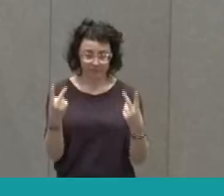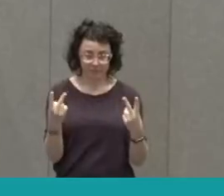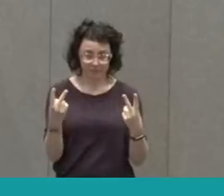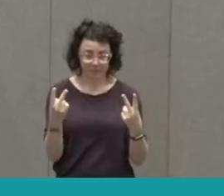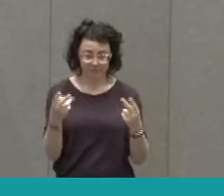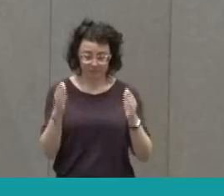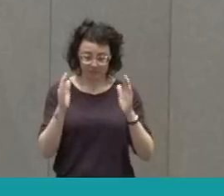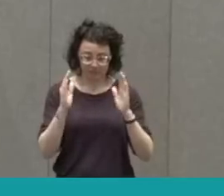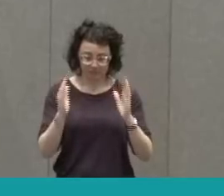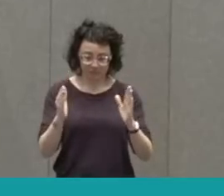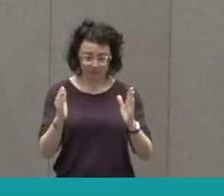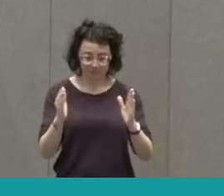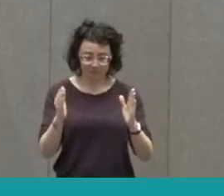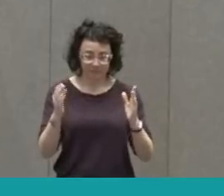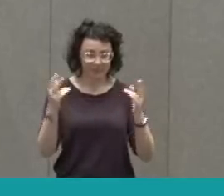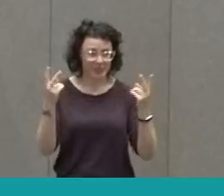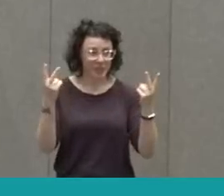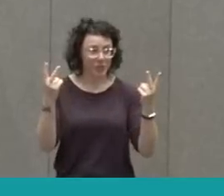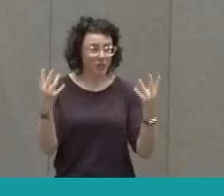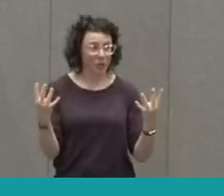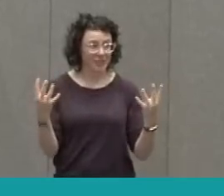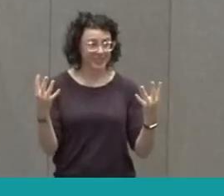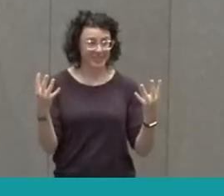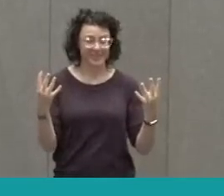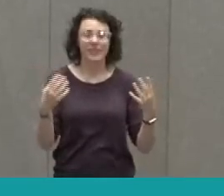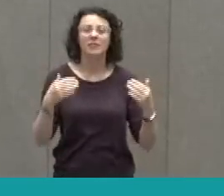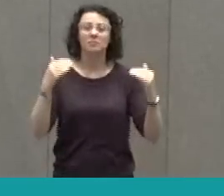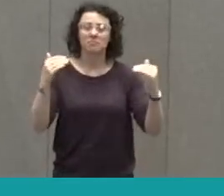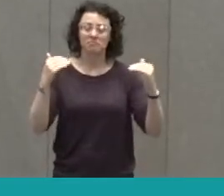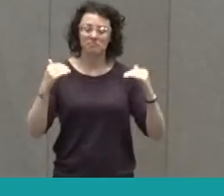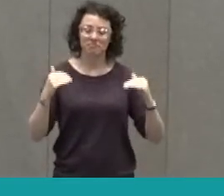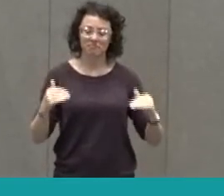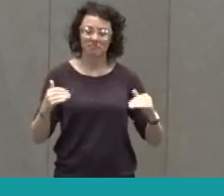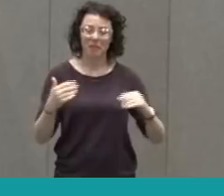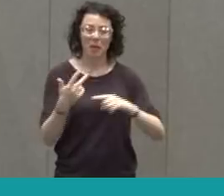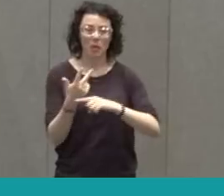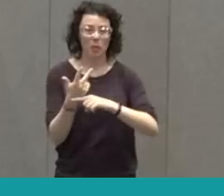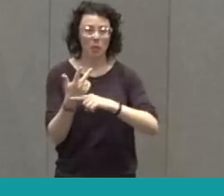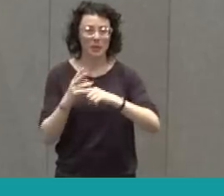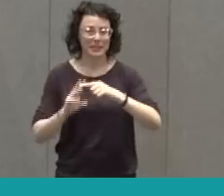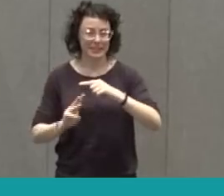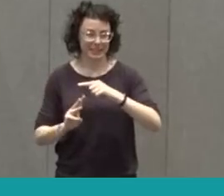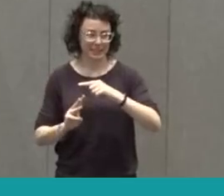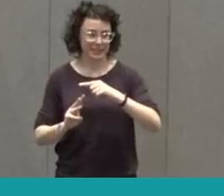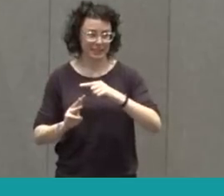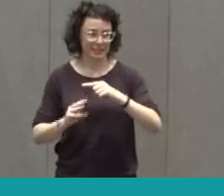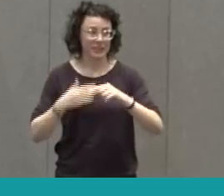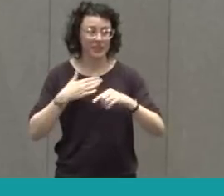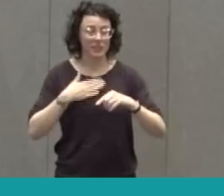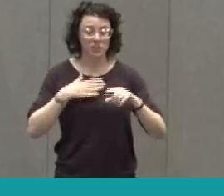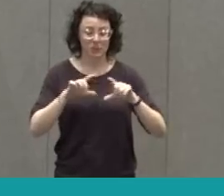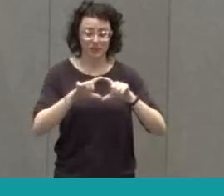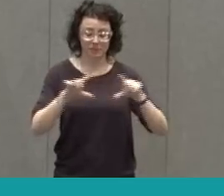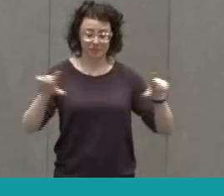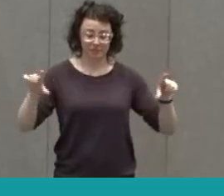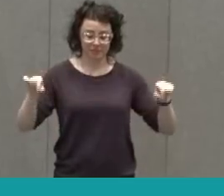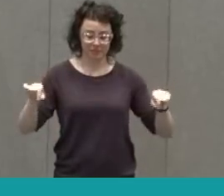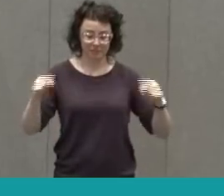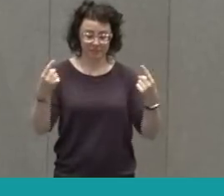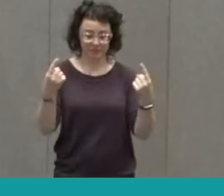And I'll do one more. So let's do 3/6. So I take my half, split it into thirds,